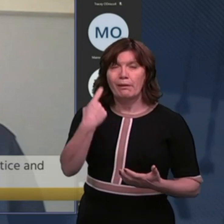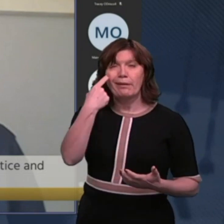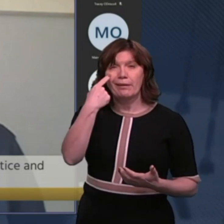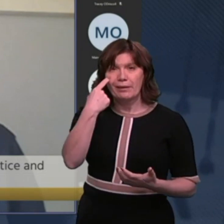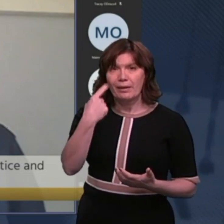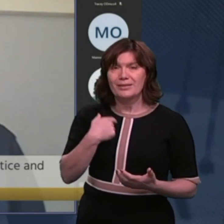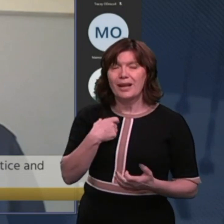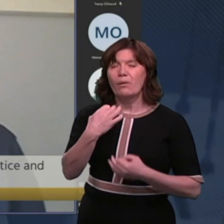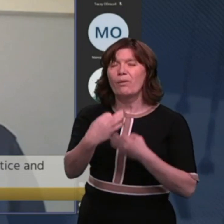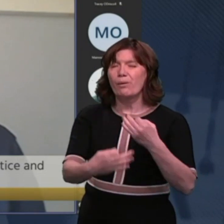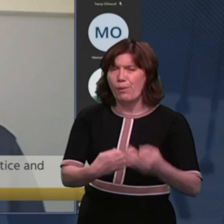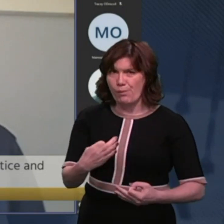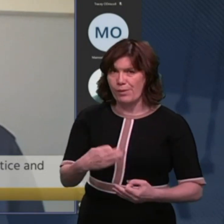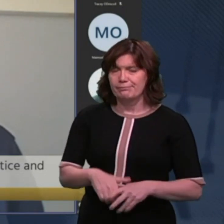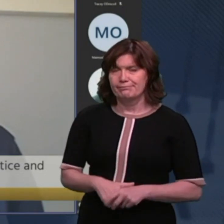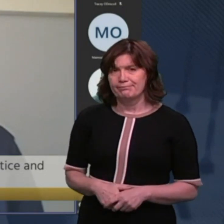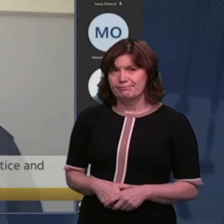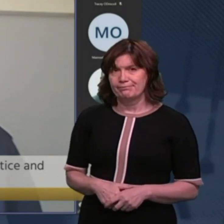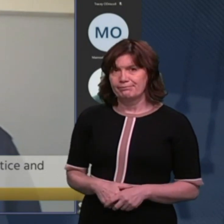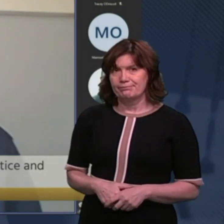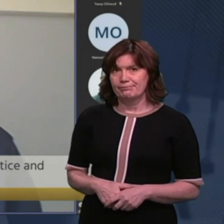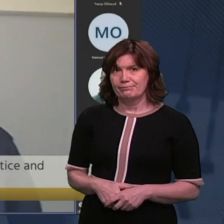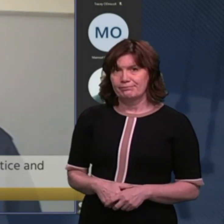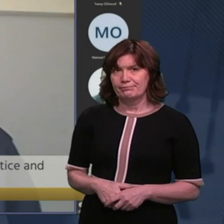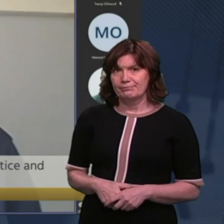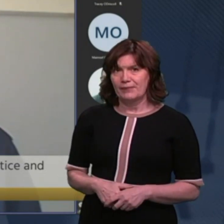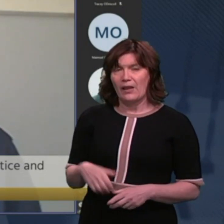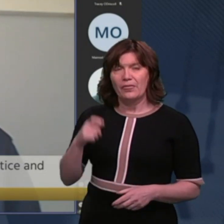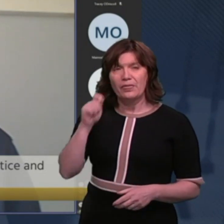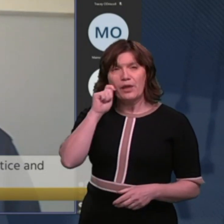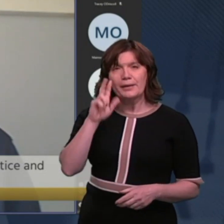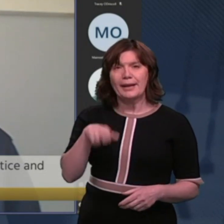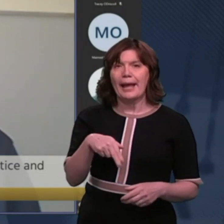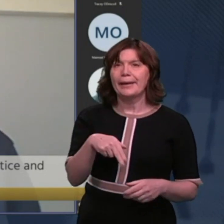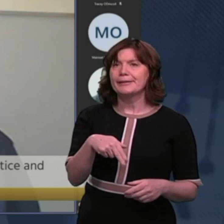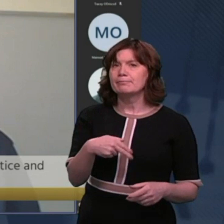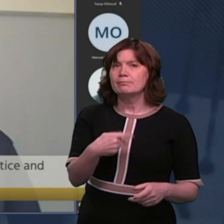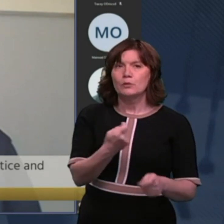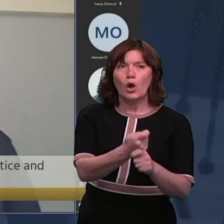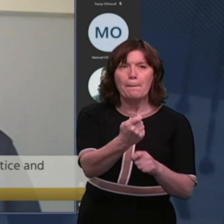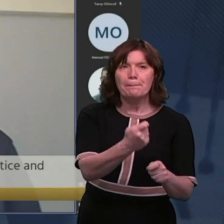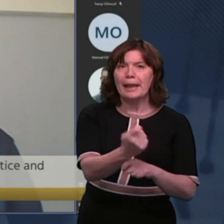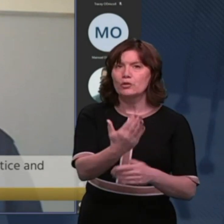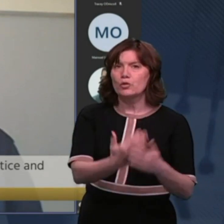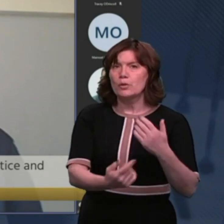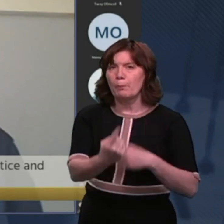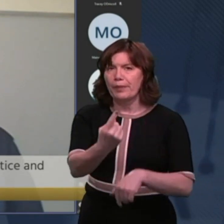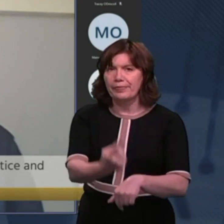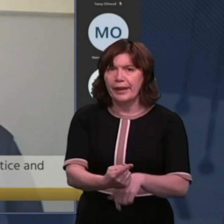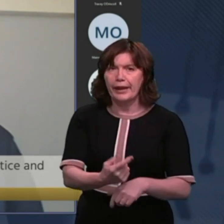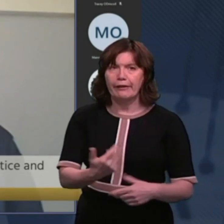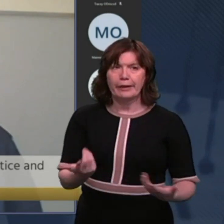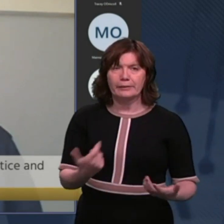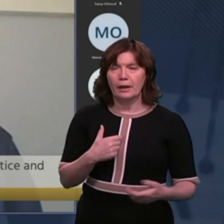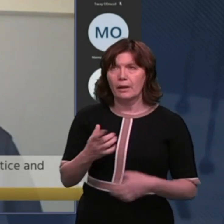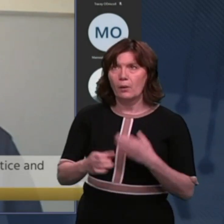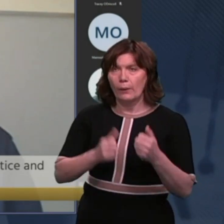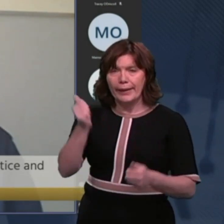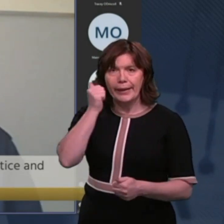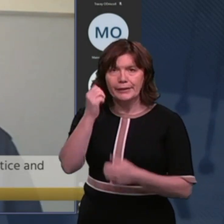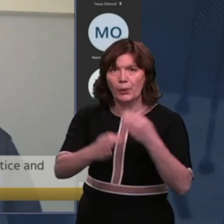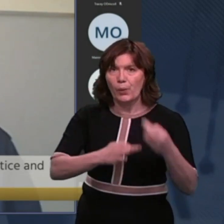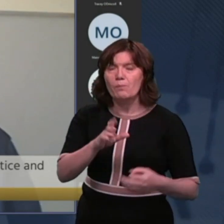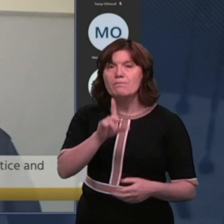I said I'd go because I thought there might be somebody there I could complain to or give out to or, you know, vent. And what I did meet